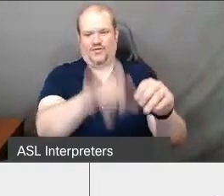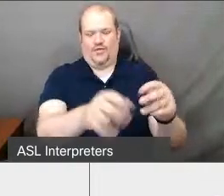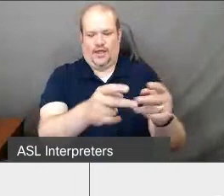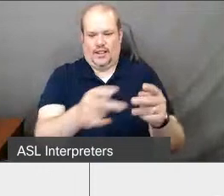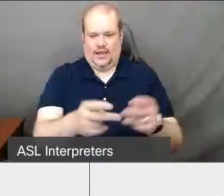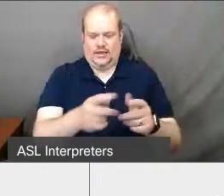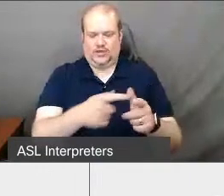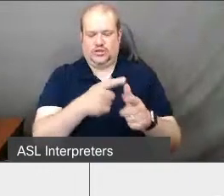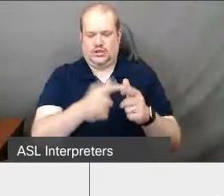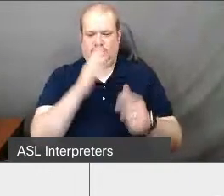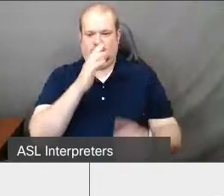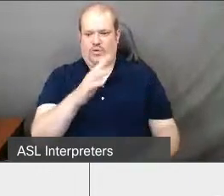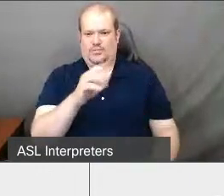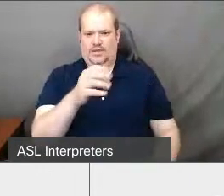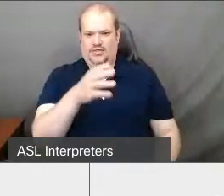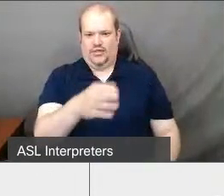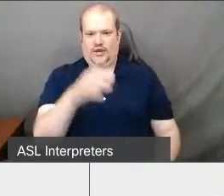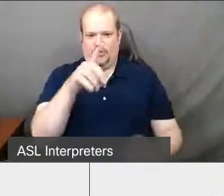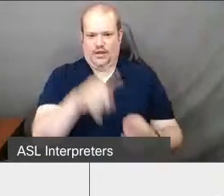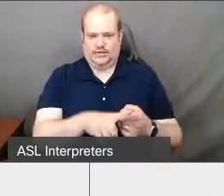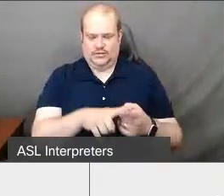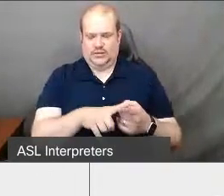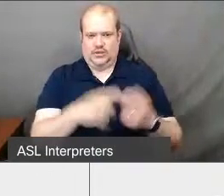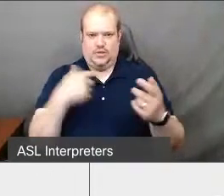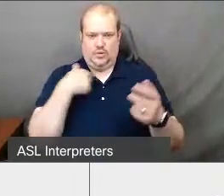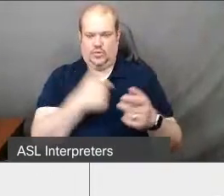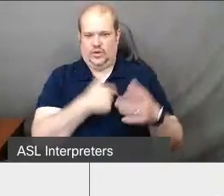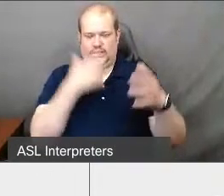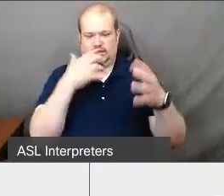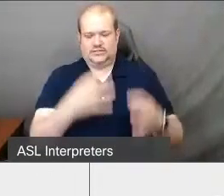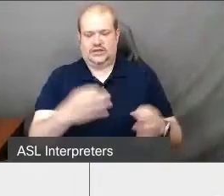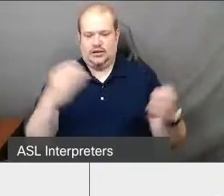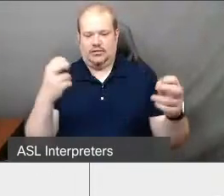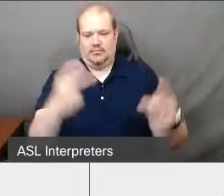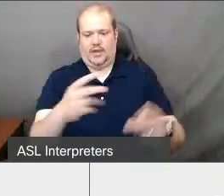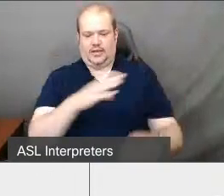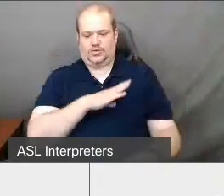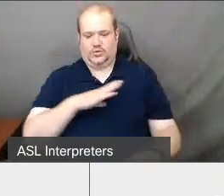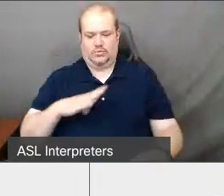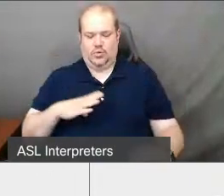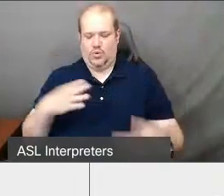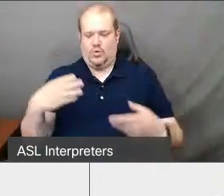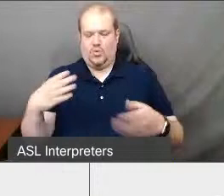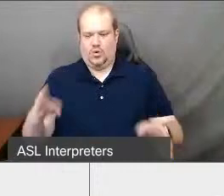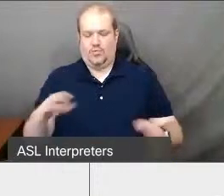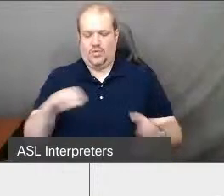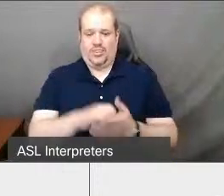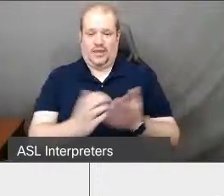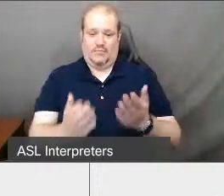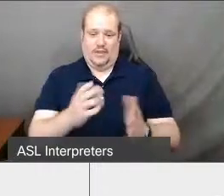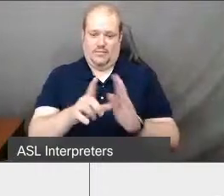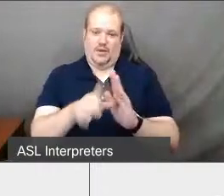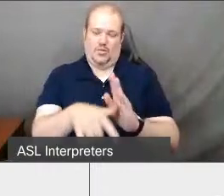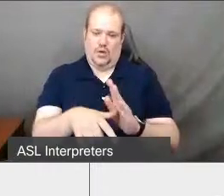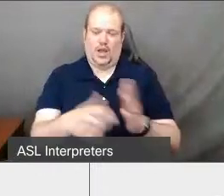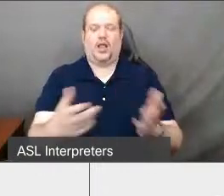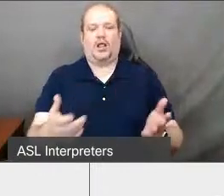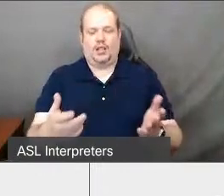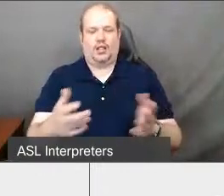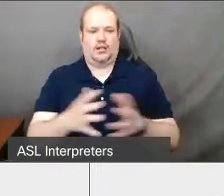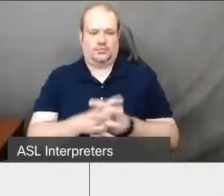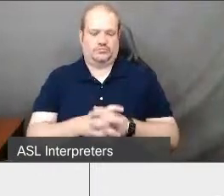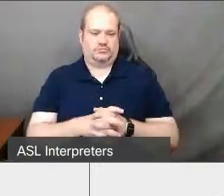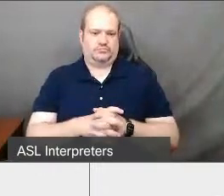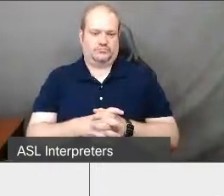and then we'll be there until such time we go back to the boardroom, and that may be a while. So that will be our